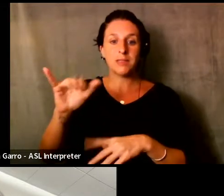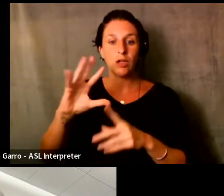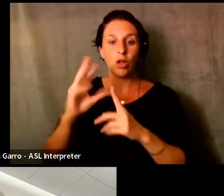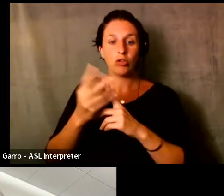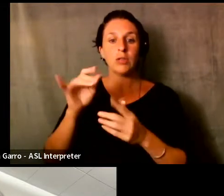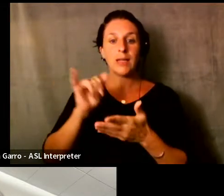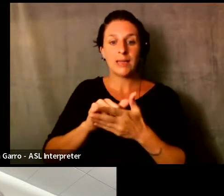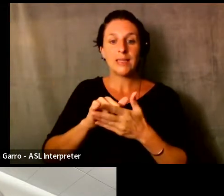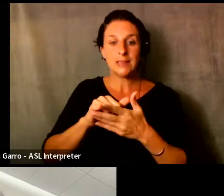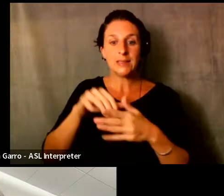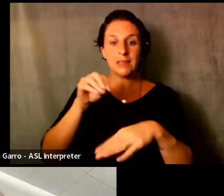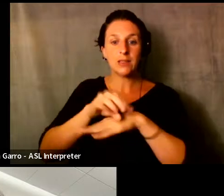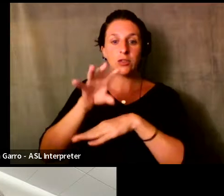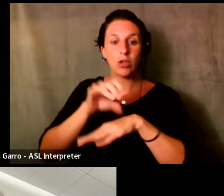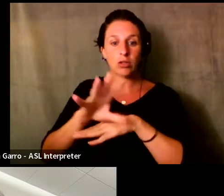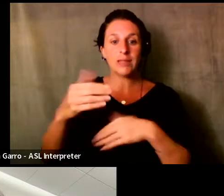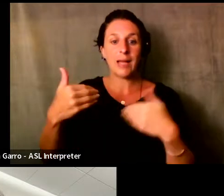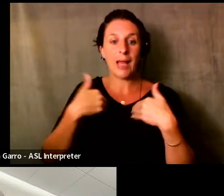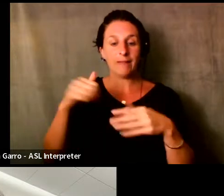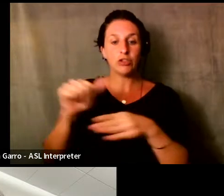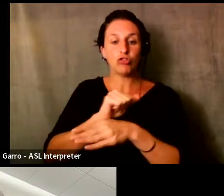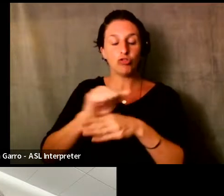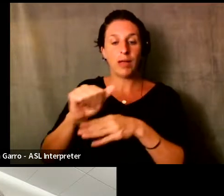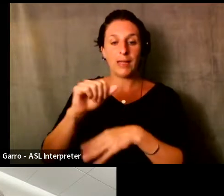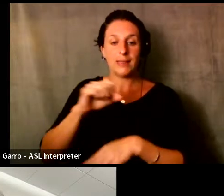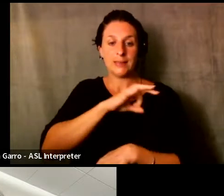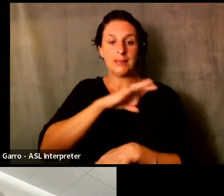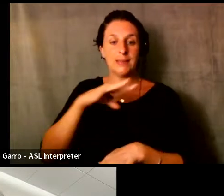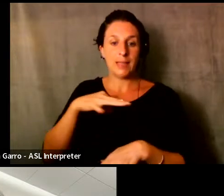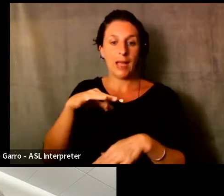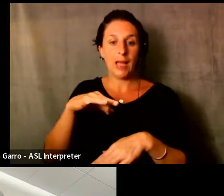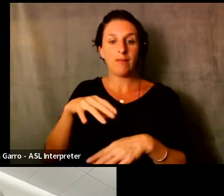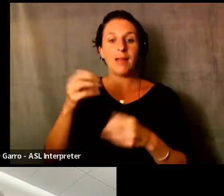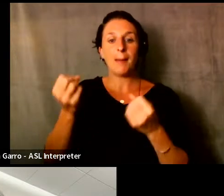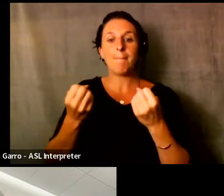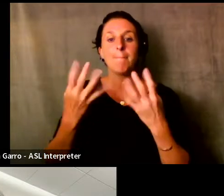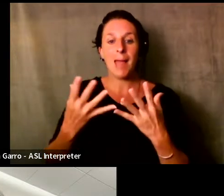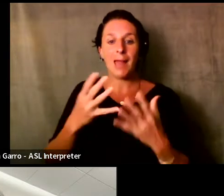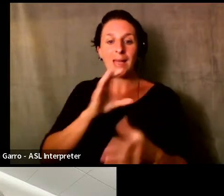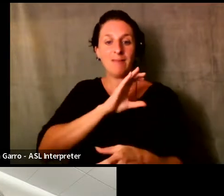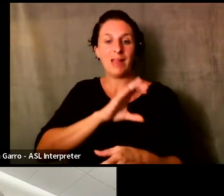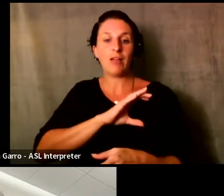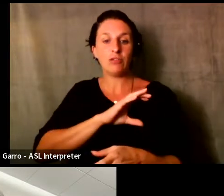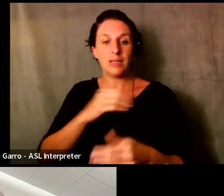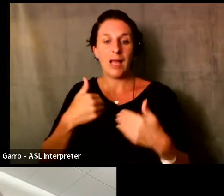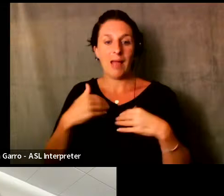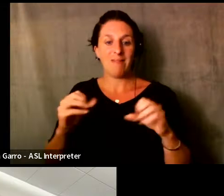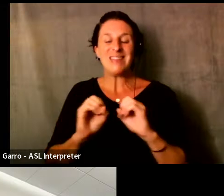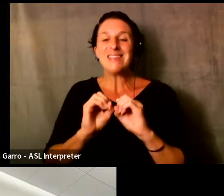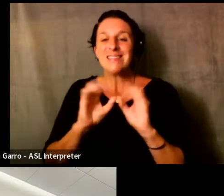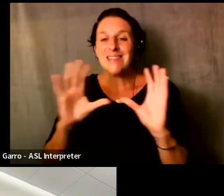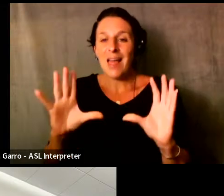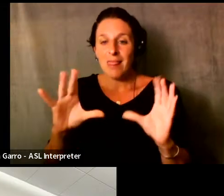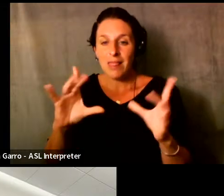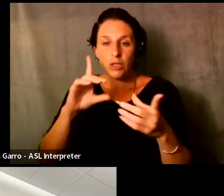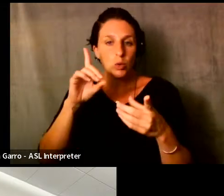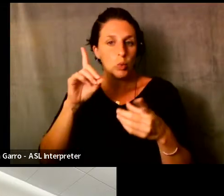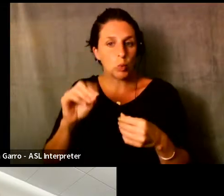have trained the staff on, many of those characteristics have nothing to do with